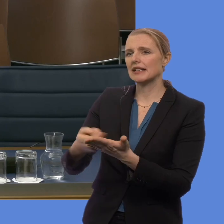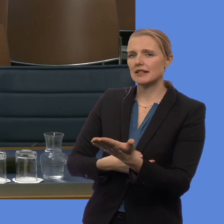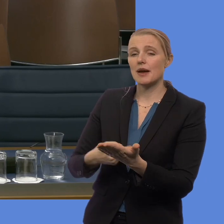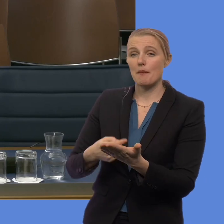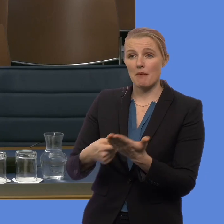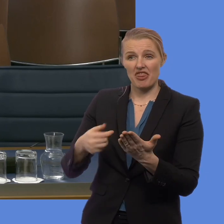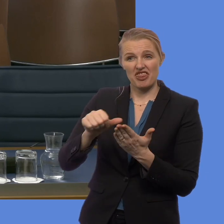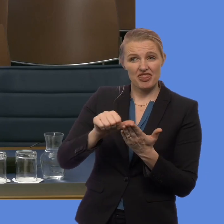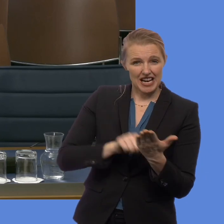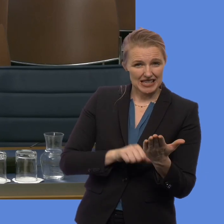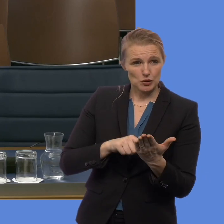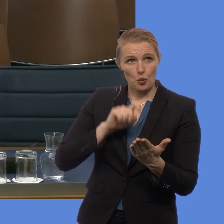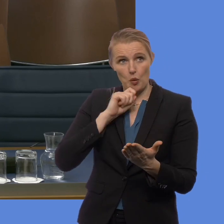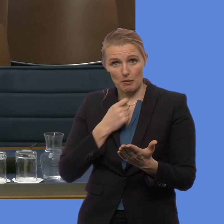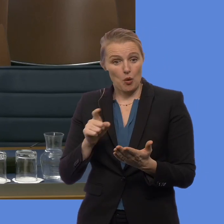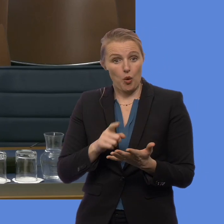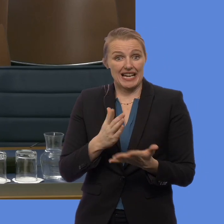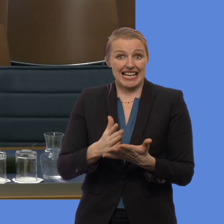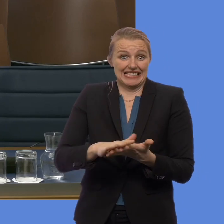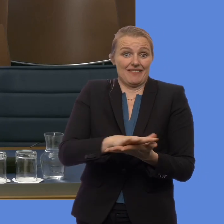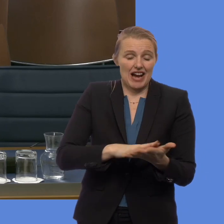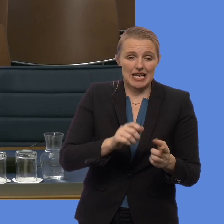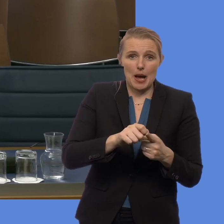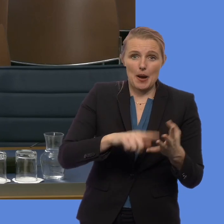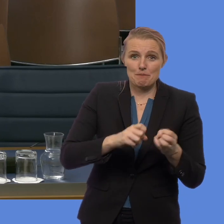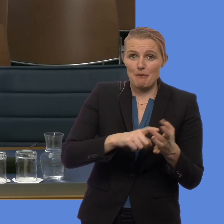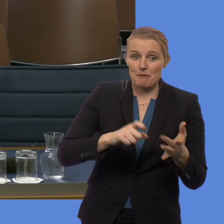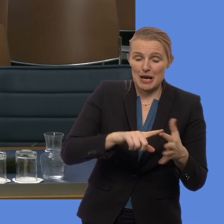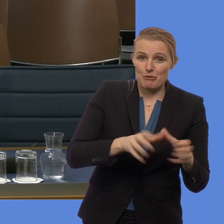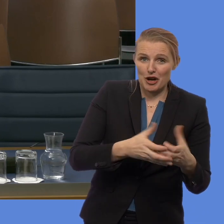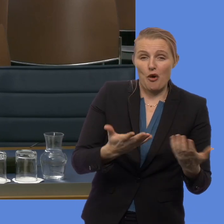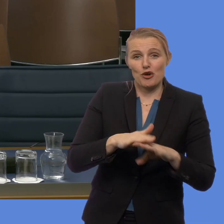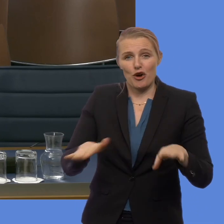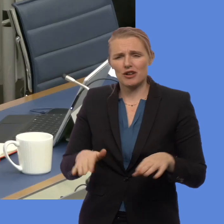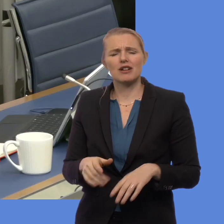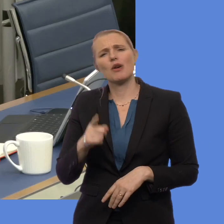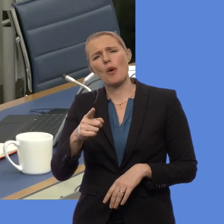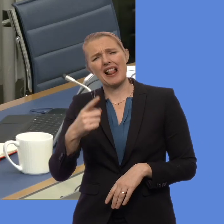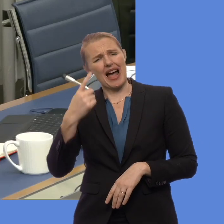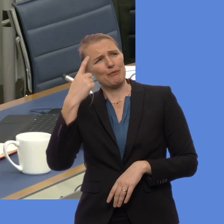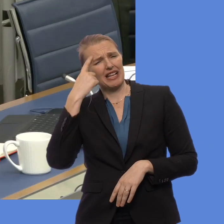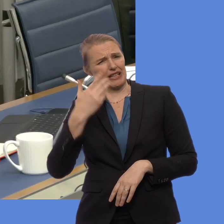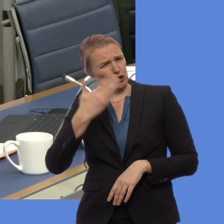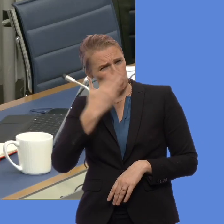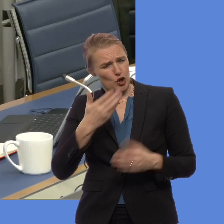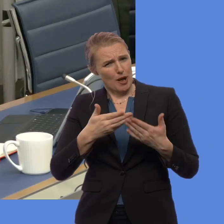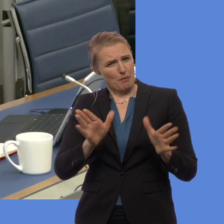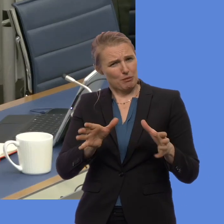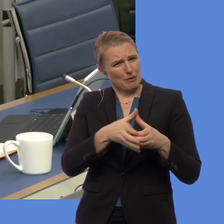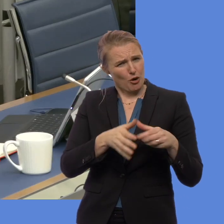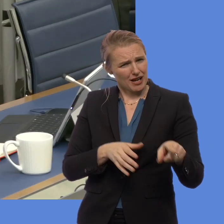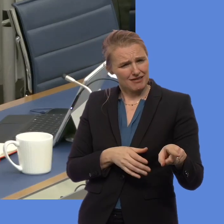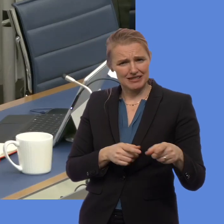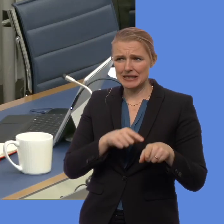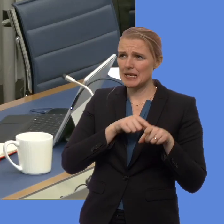you're defined as a public body or not. I'm just worried about that. For instance, if you look at a school, is that a public body? Depends on its